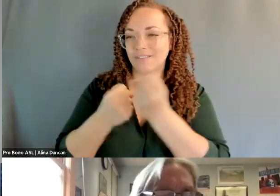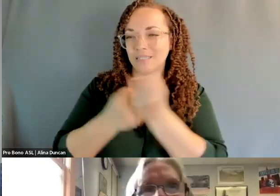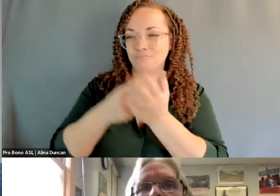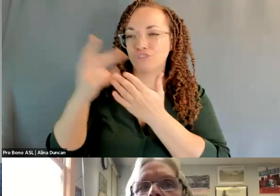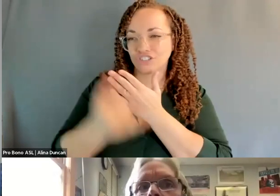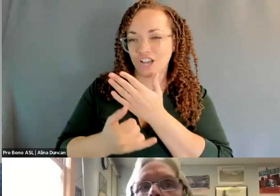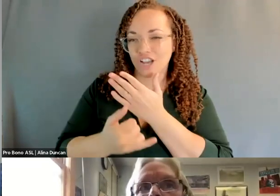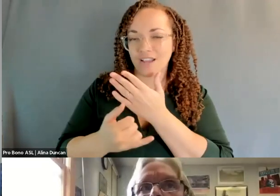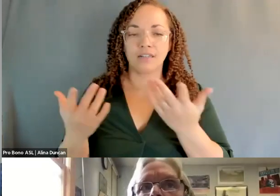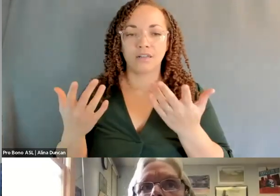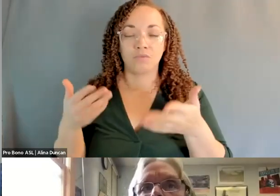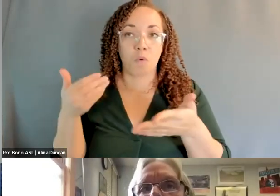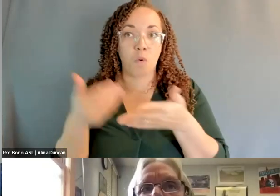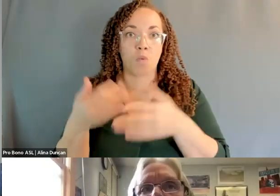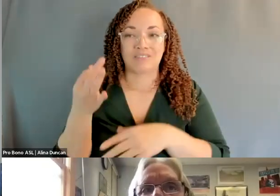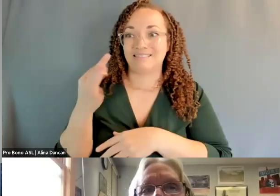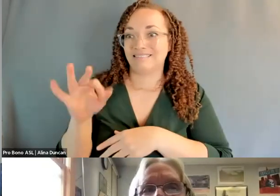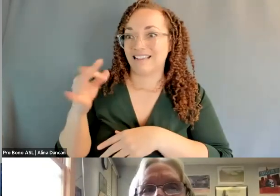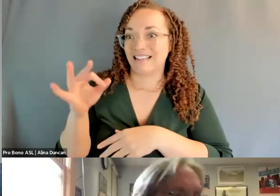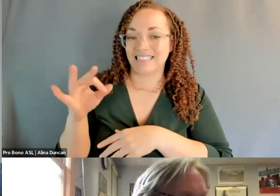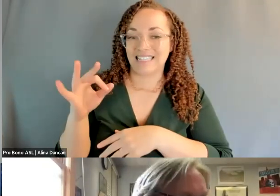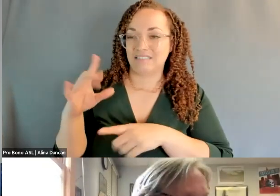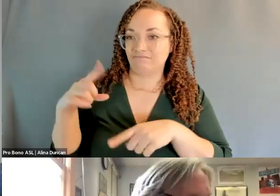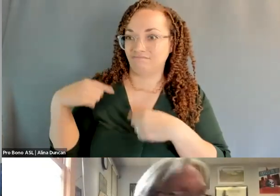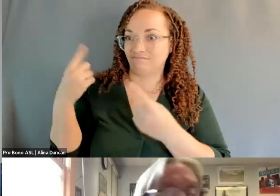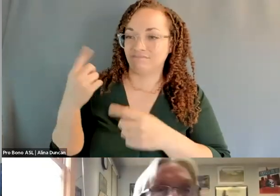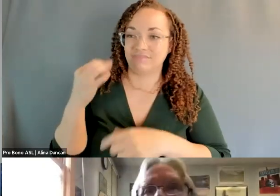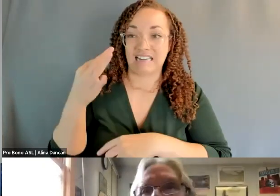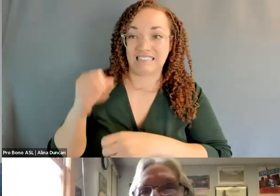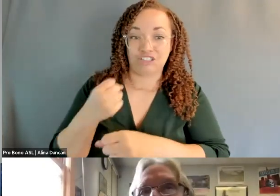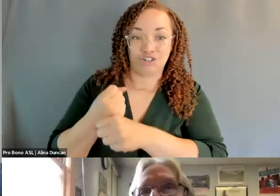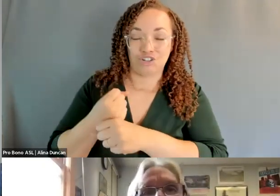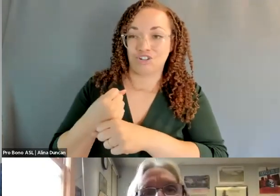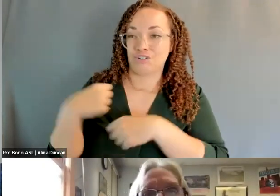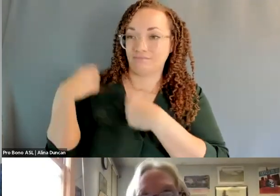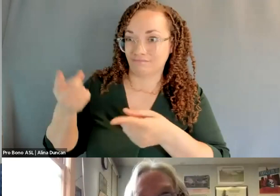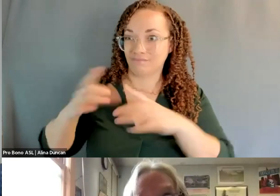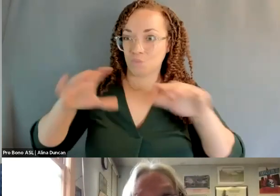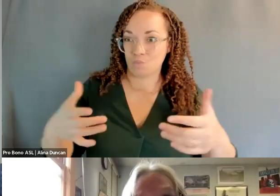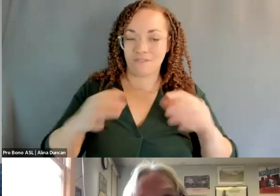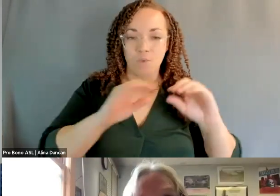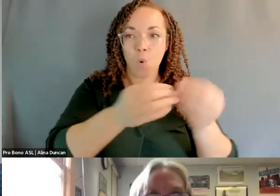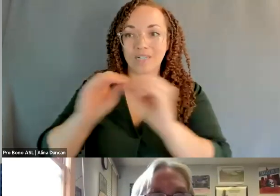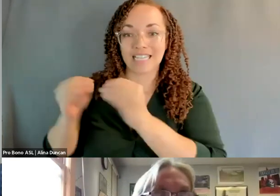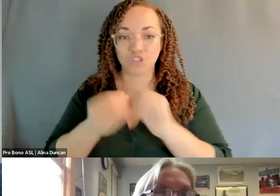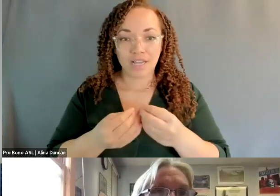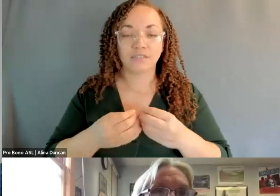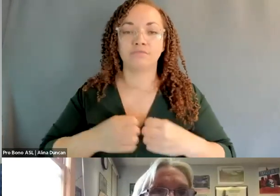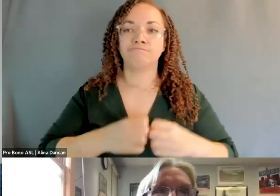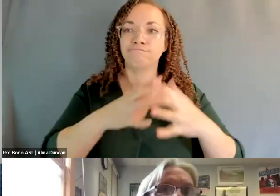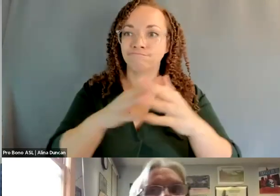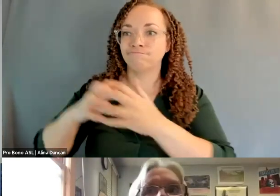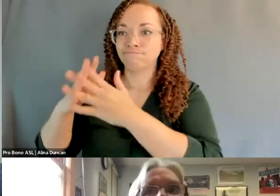an almost 19-year-old group of organizations that formed ourselves